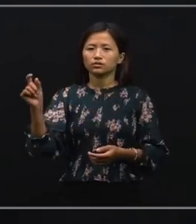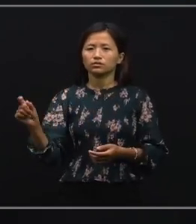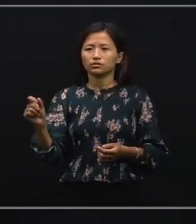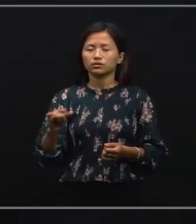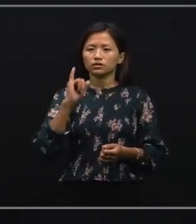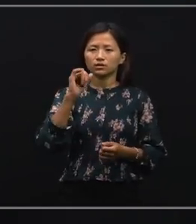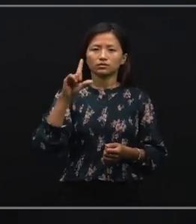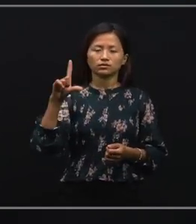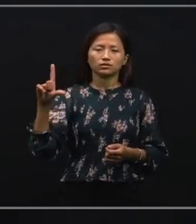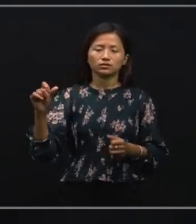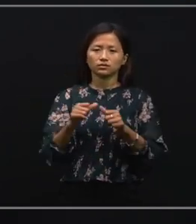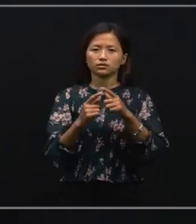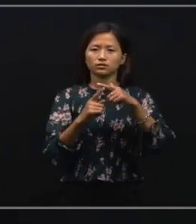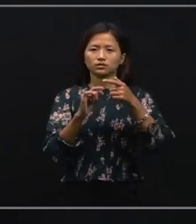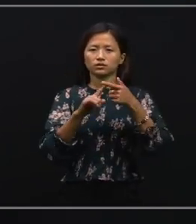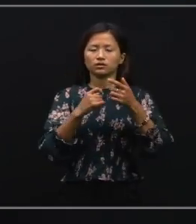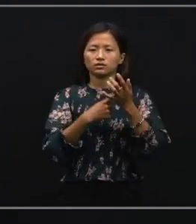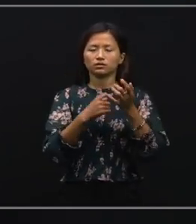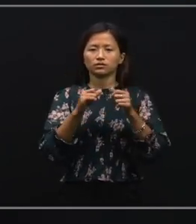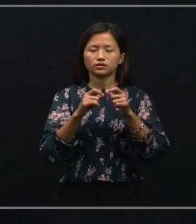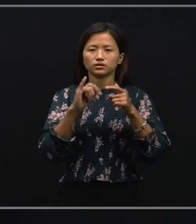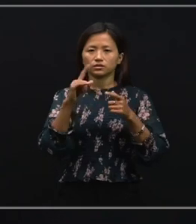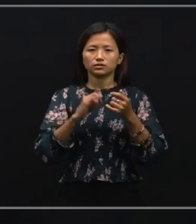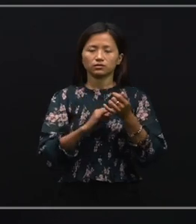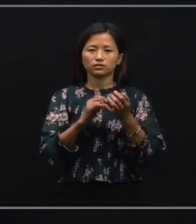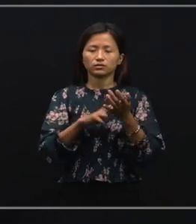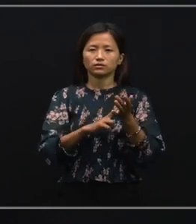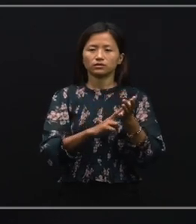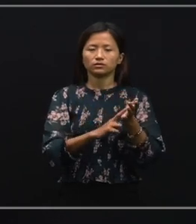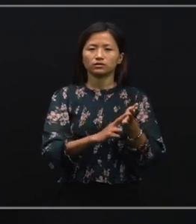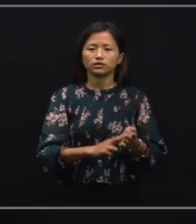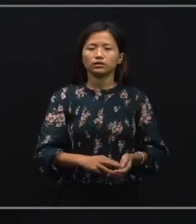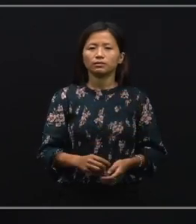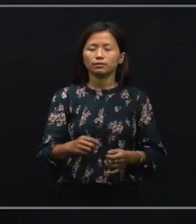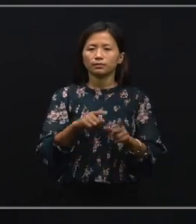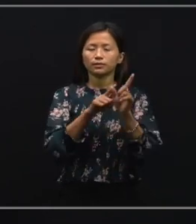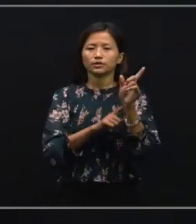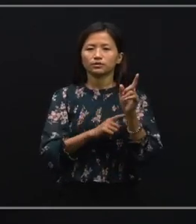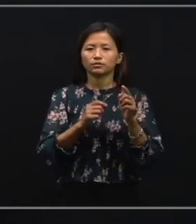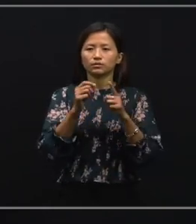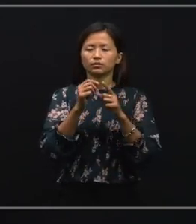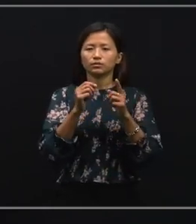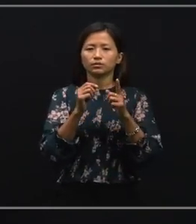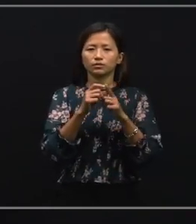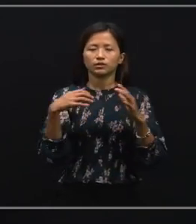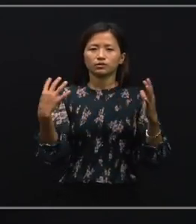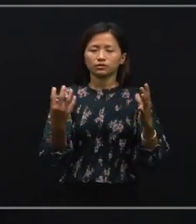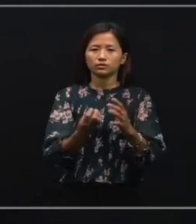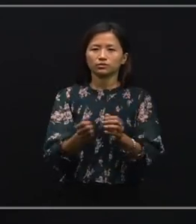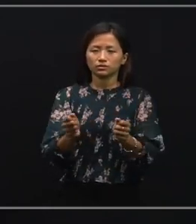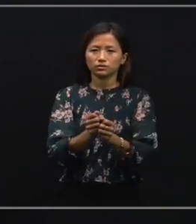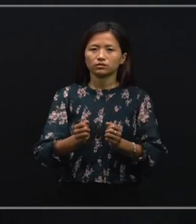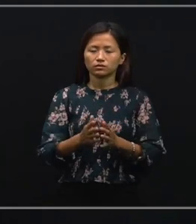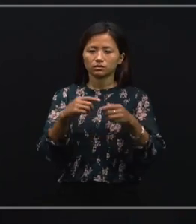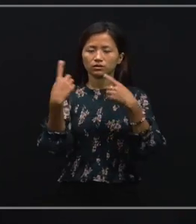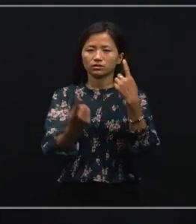are called as alliteration. You will also see the use of alliteration by the poet in this poem. And with this, we